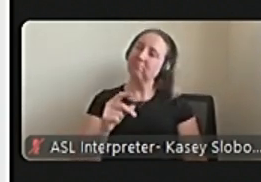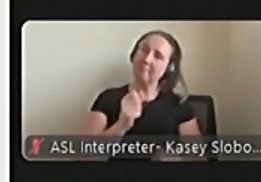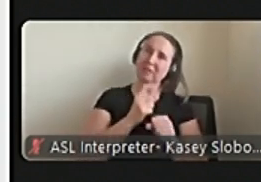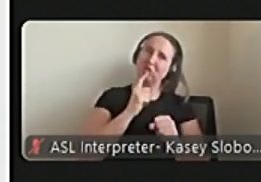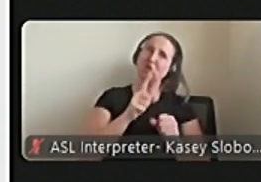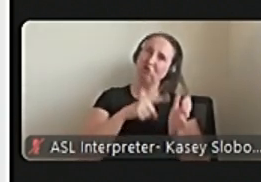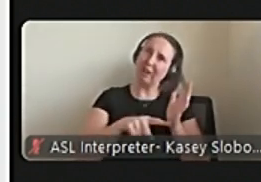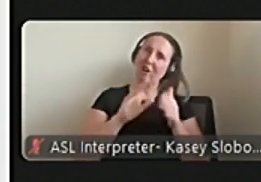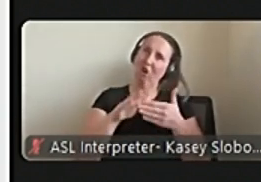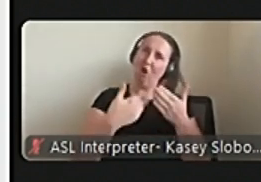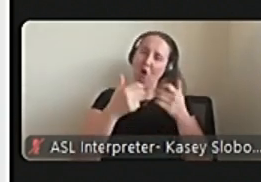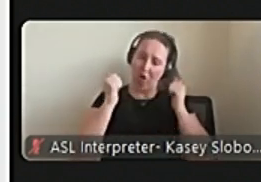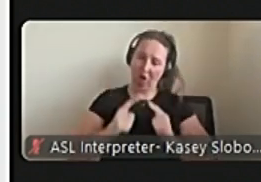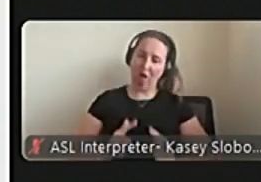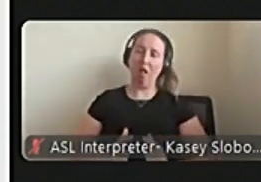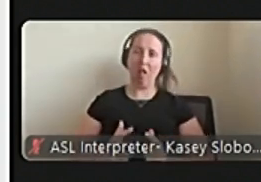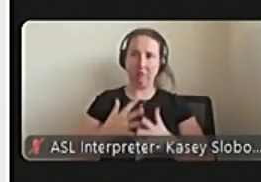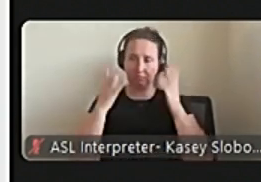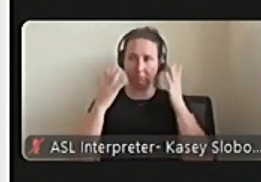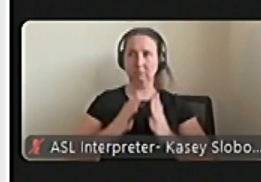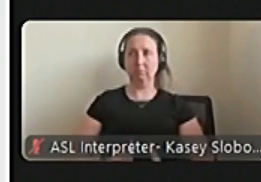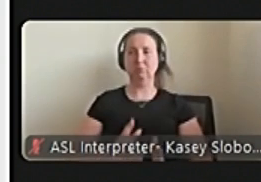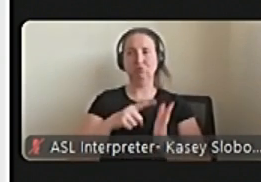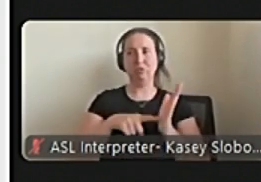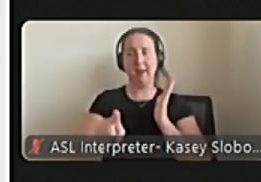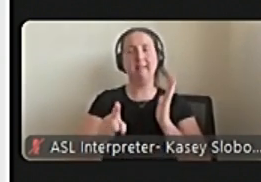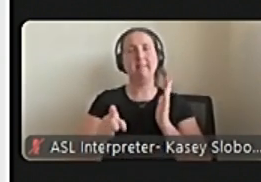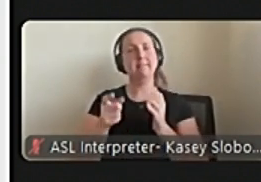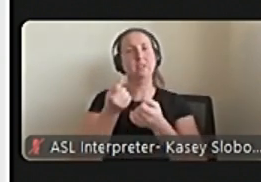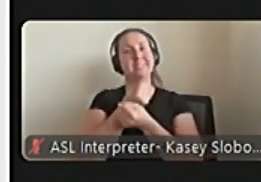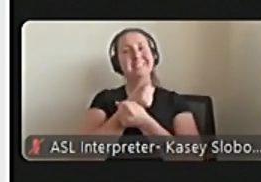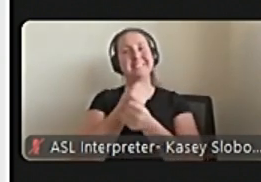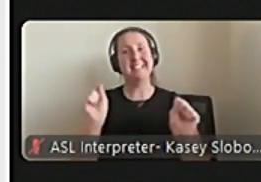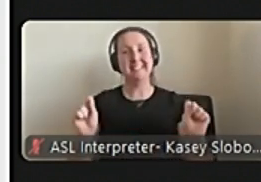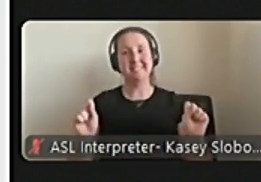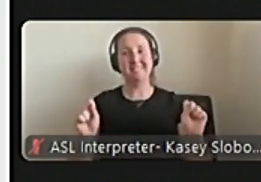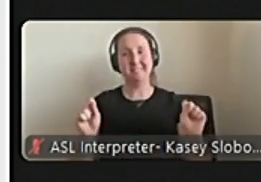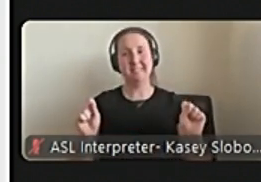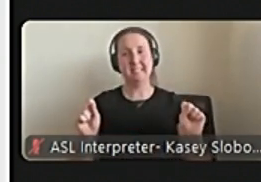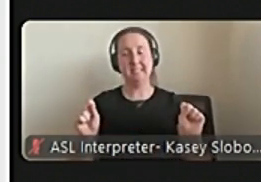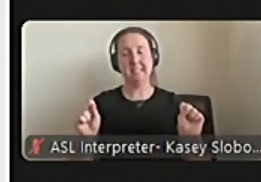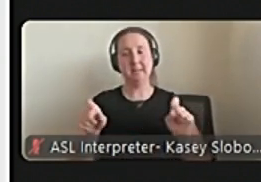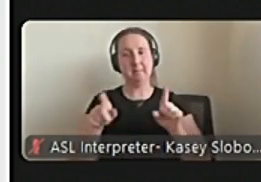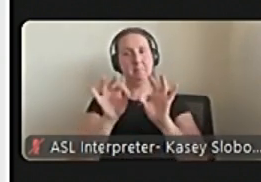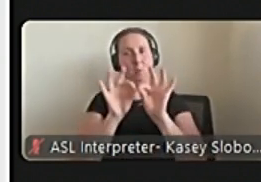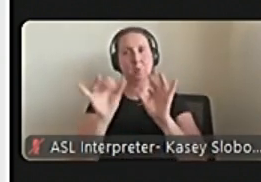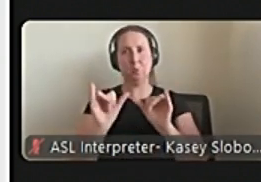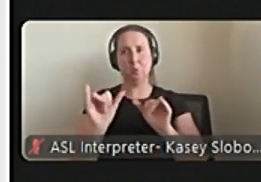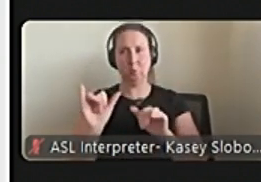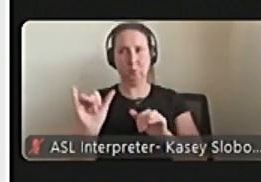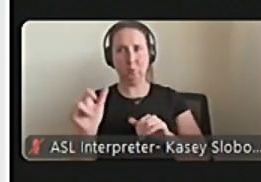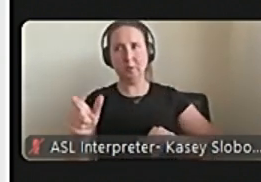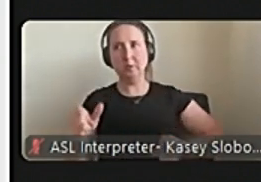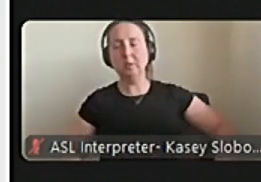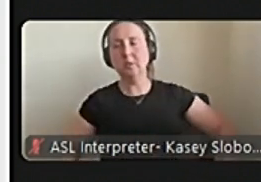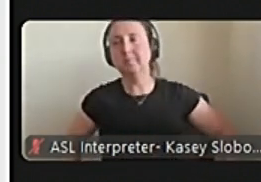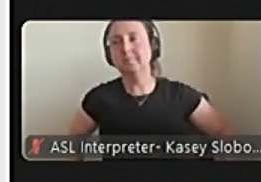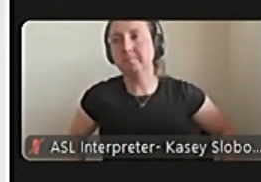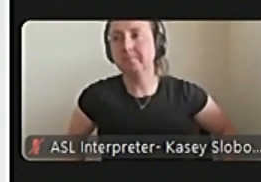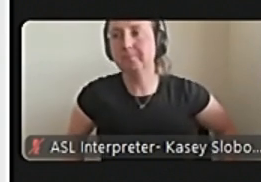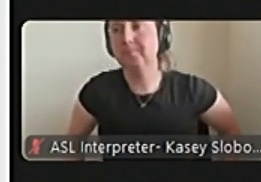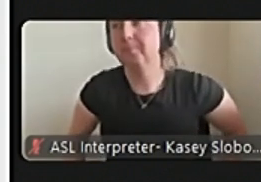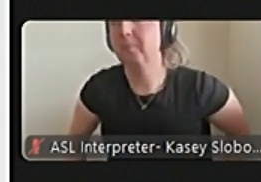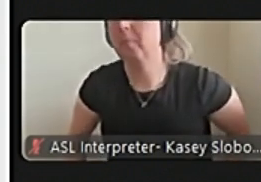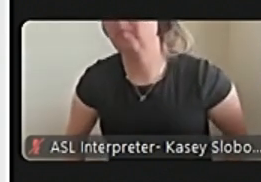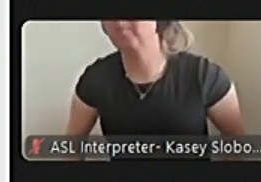we'll continually talk about, but early stage, this is where you start addressing these issues. And you talk about, you know, where you meet them where they're